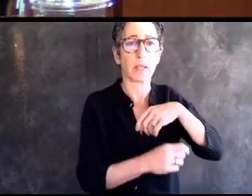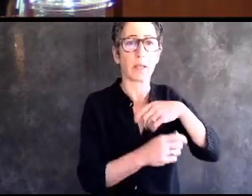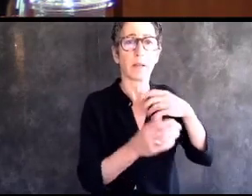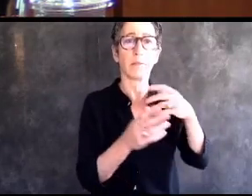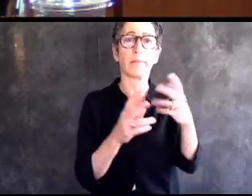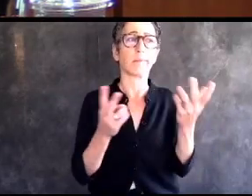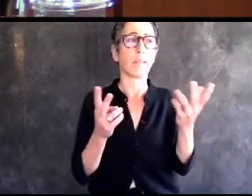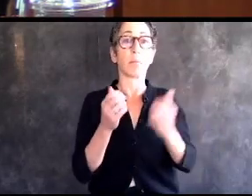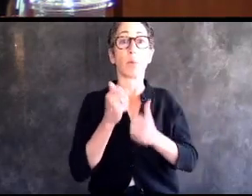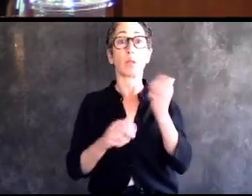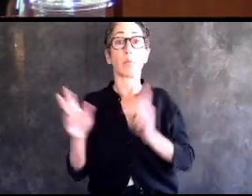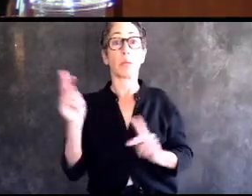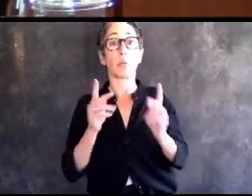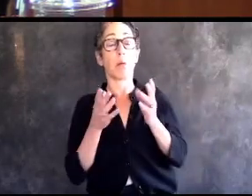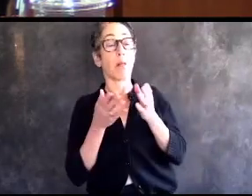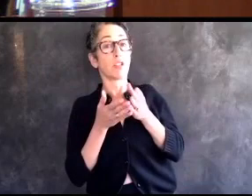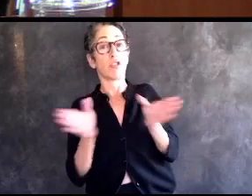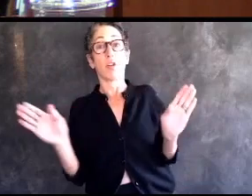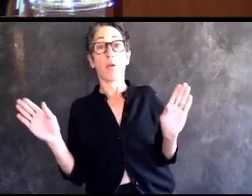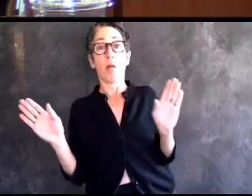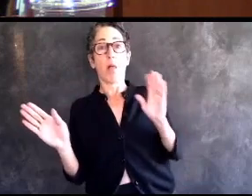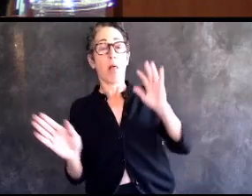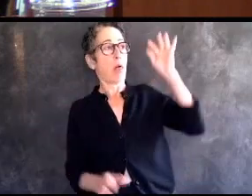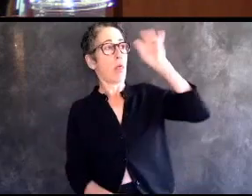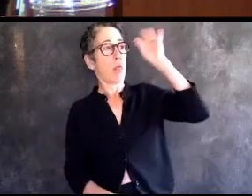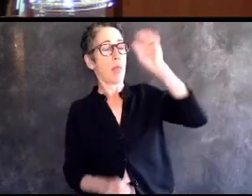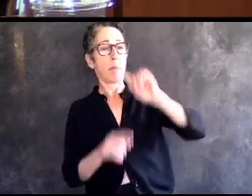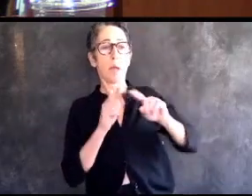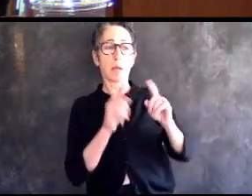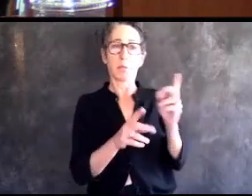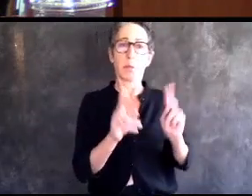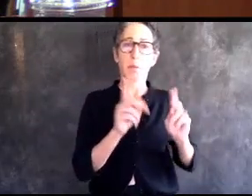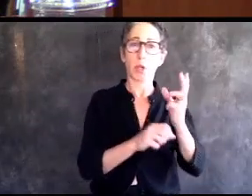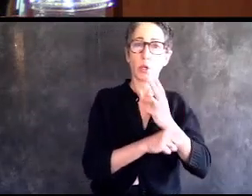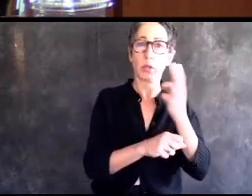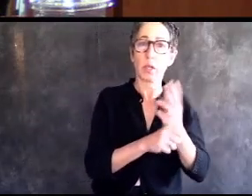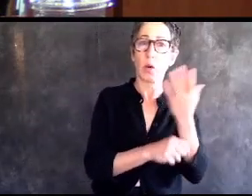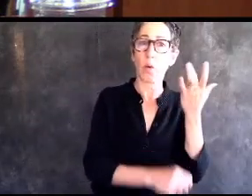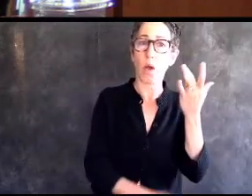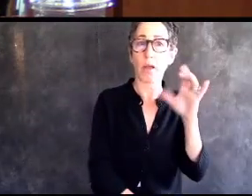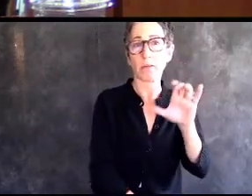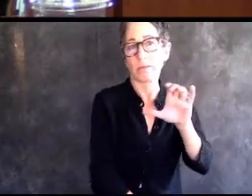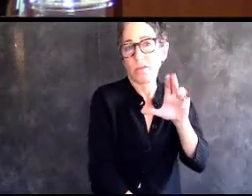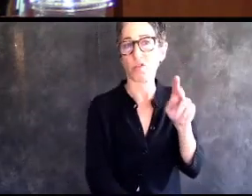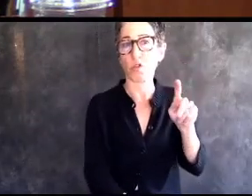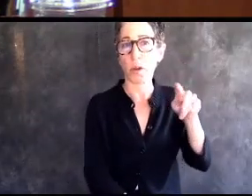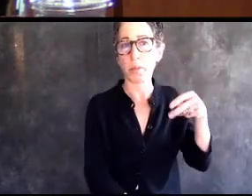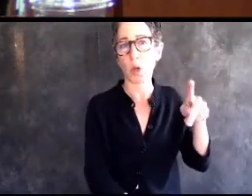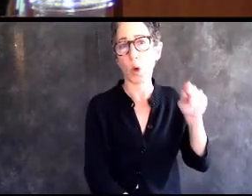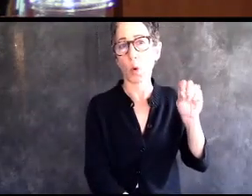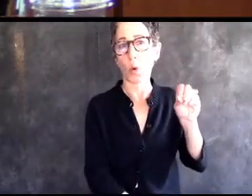public service, but they have been using that for quite a while because they're crypto nerds or something, right? And so because